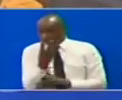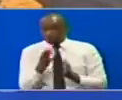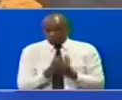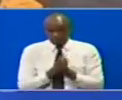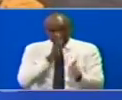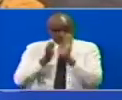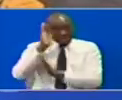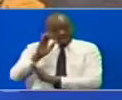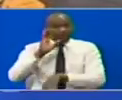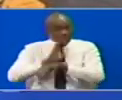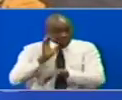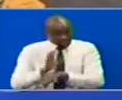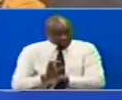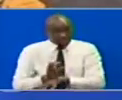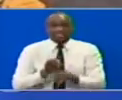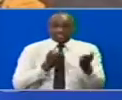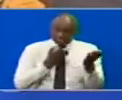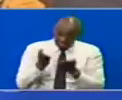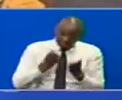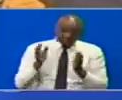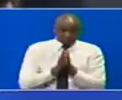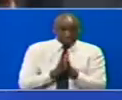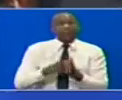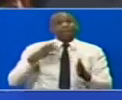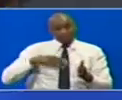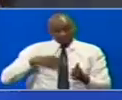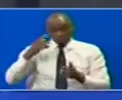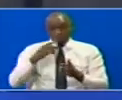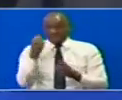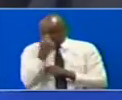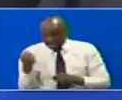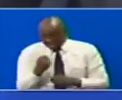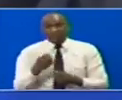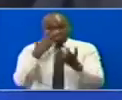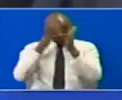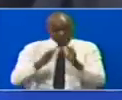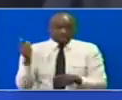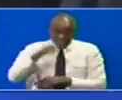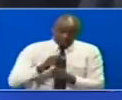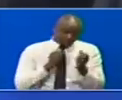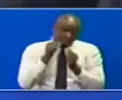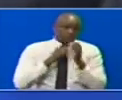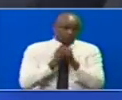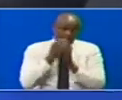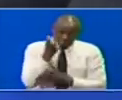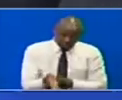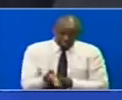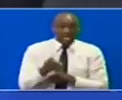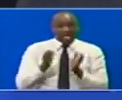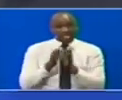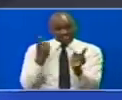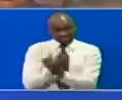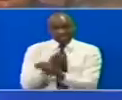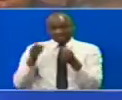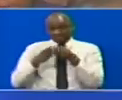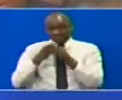strategic plan of the church, a service with death penalty prisoners in May, a service with Nairobi County on the 17th of